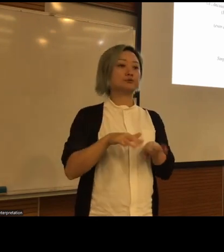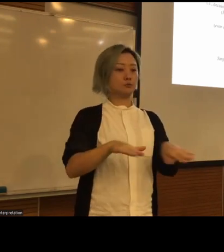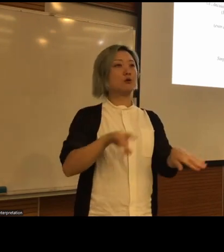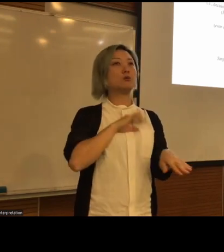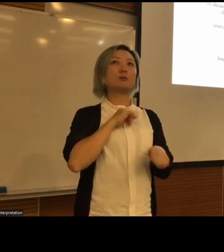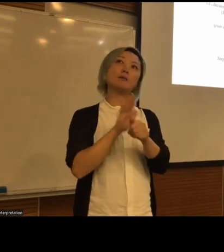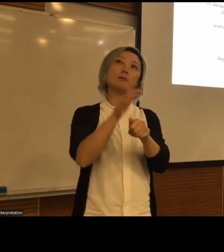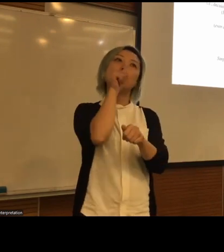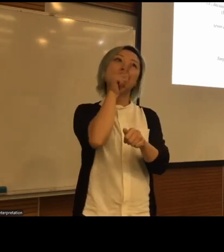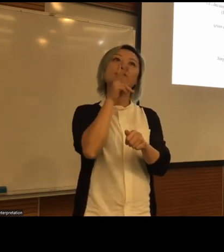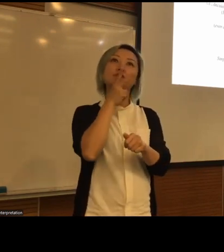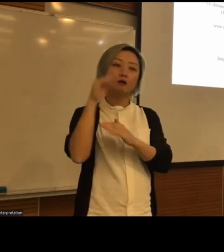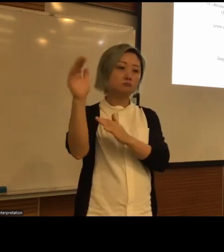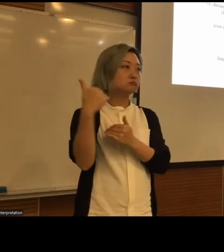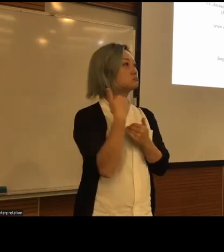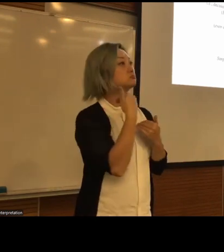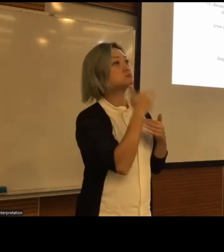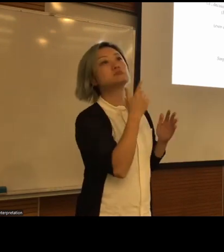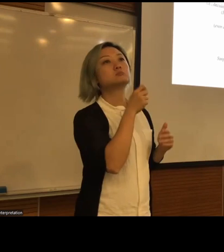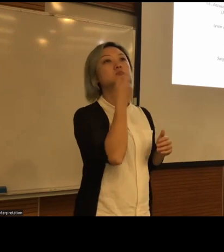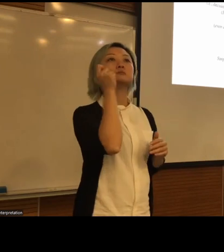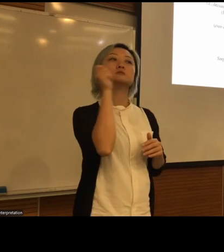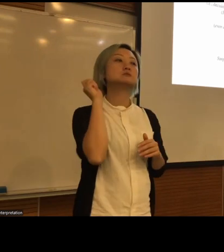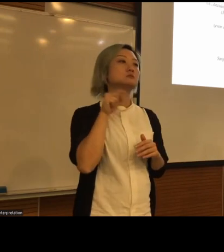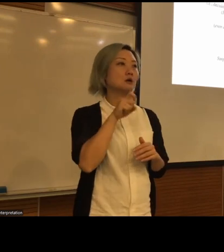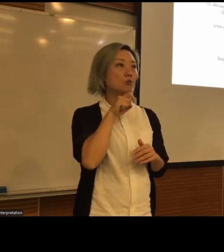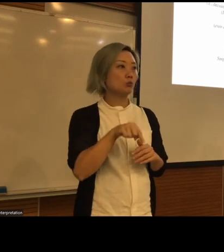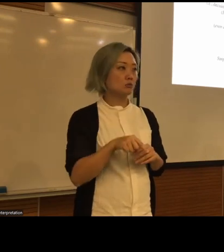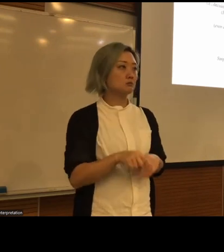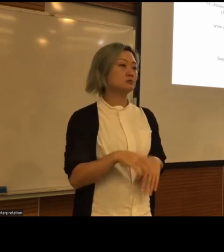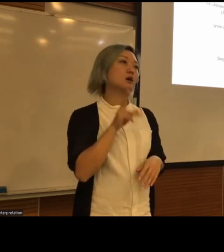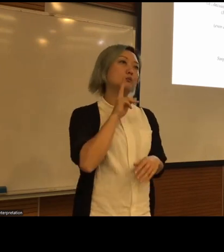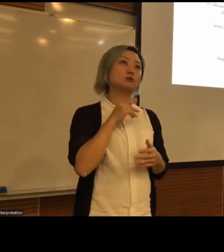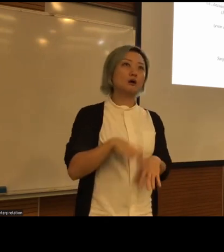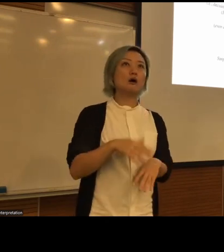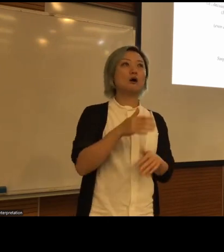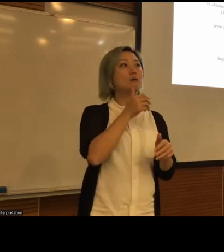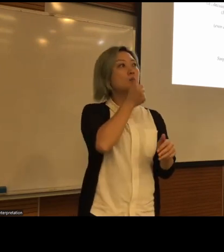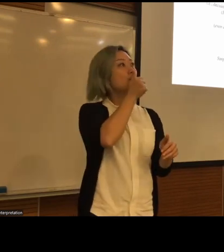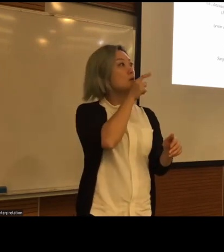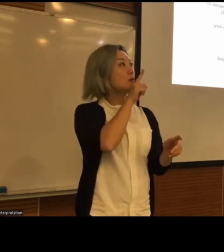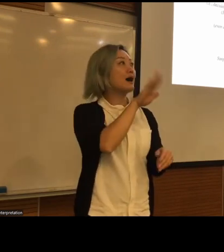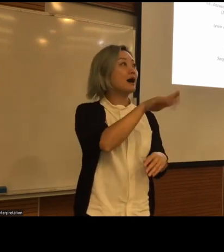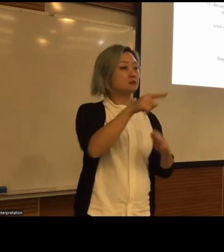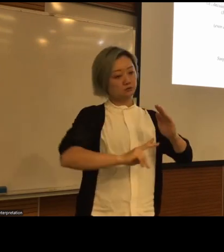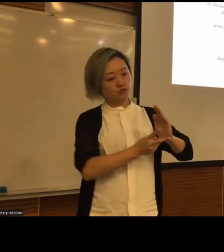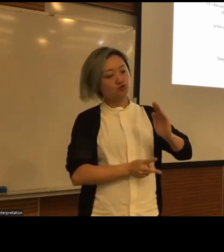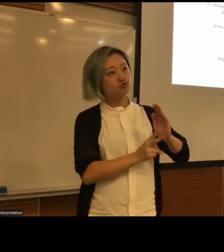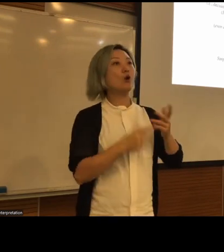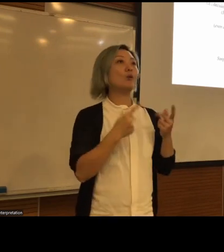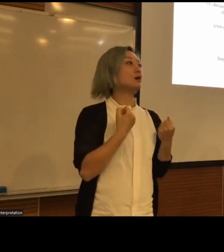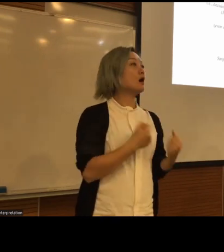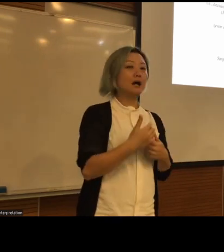and the parents will or wish to buy or to repair or to say hello to